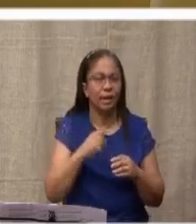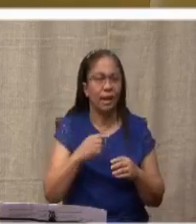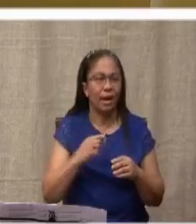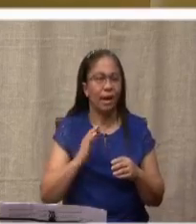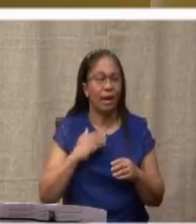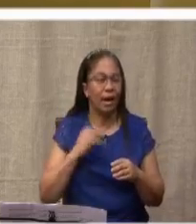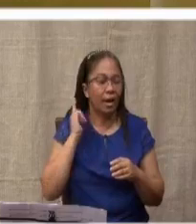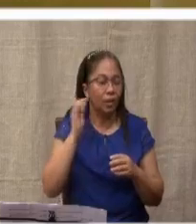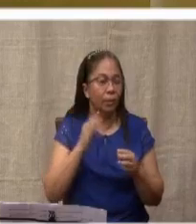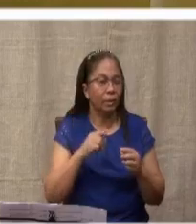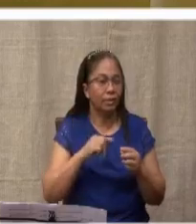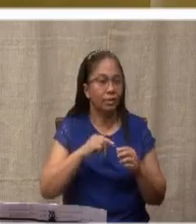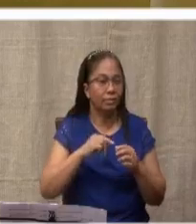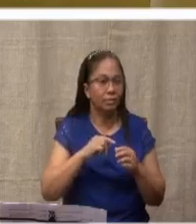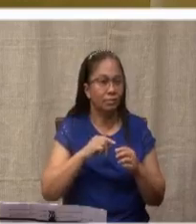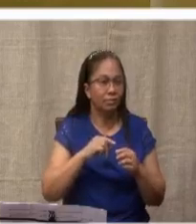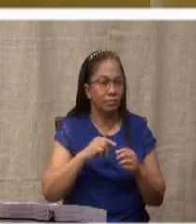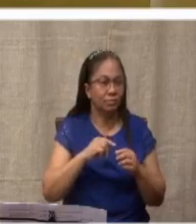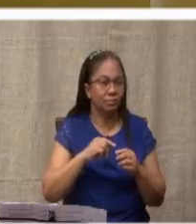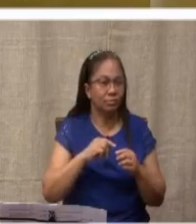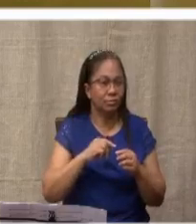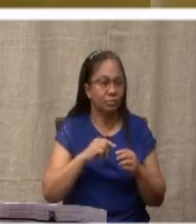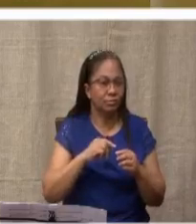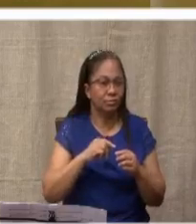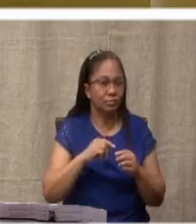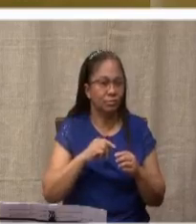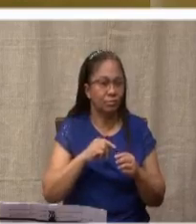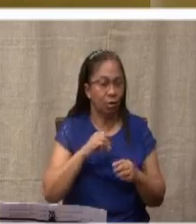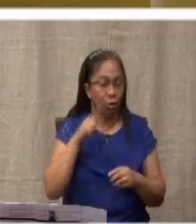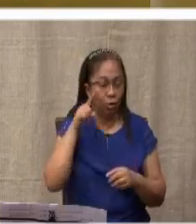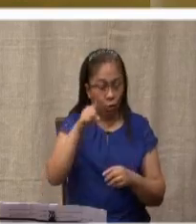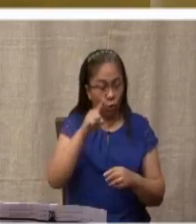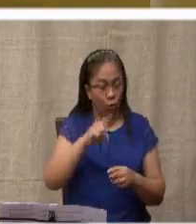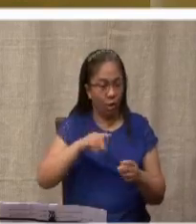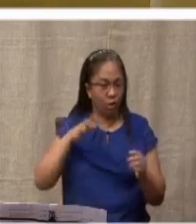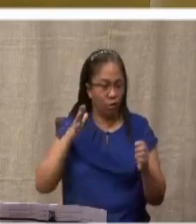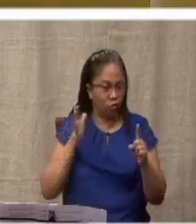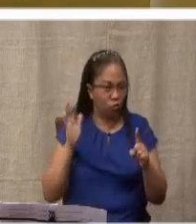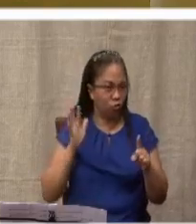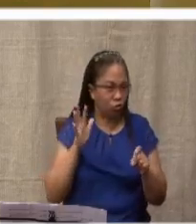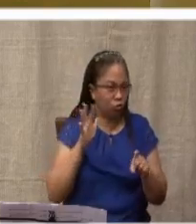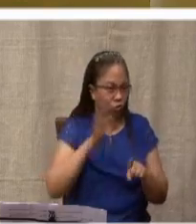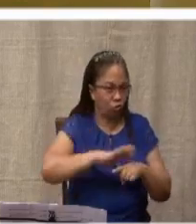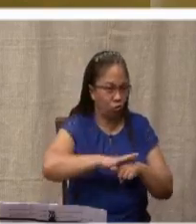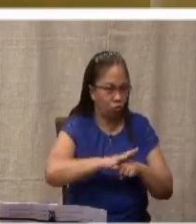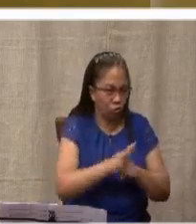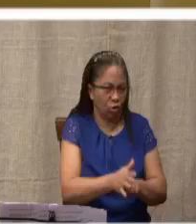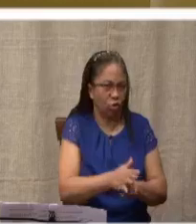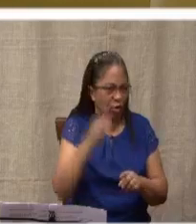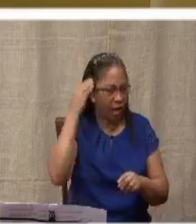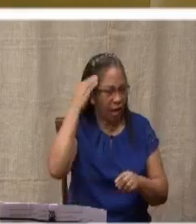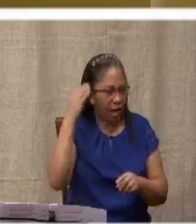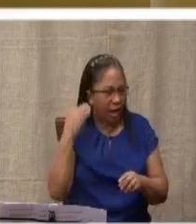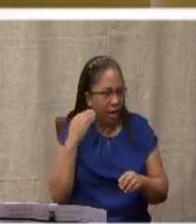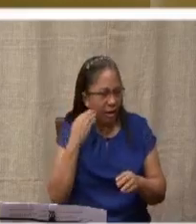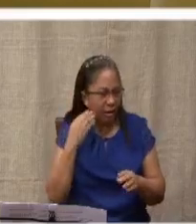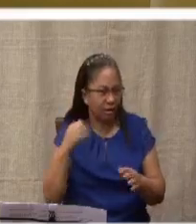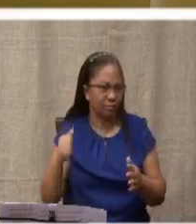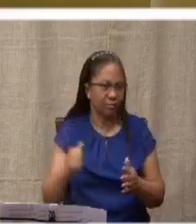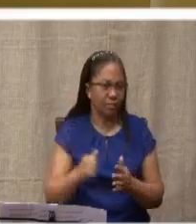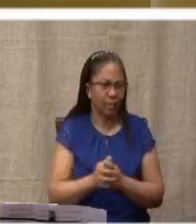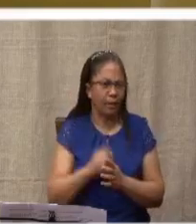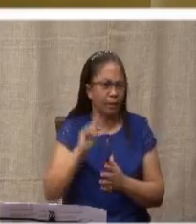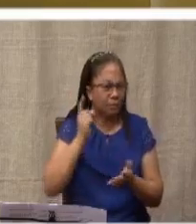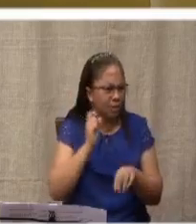its offspring and it will strike your heel its heel and he will crush his head the first the first